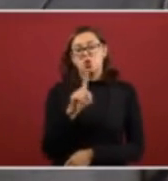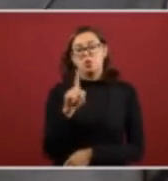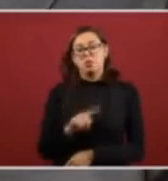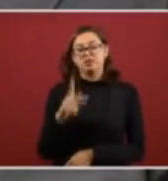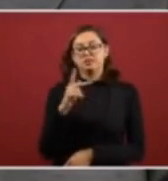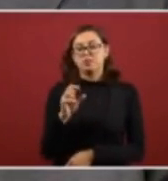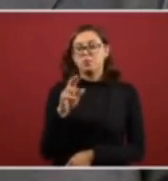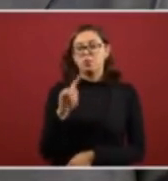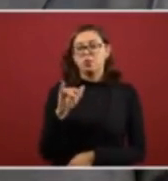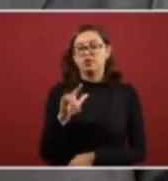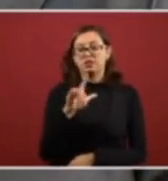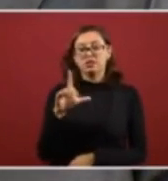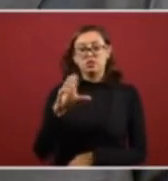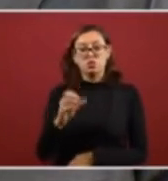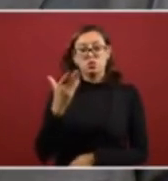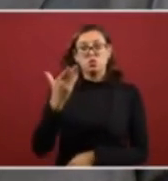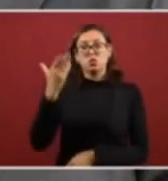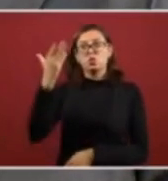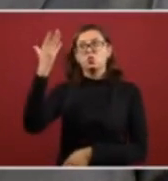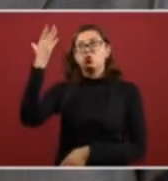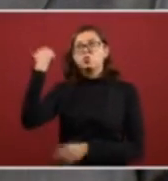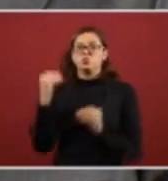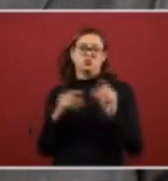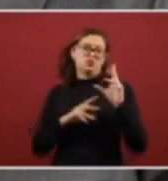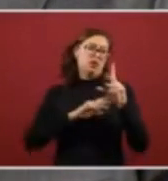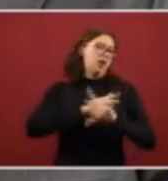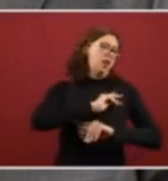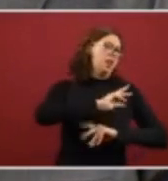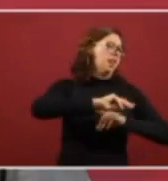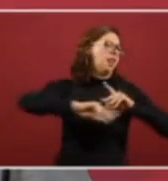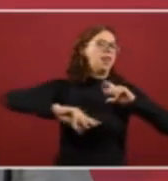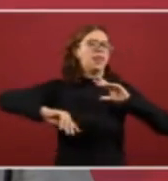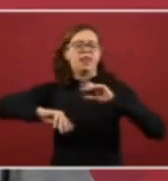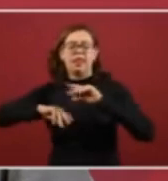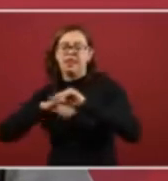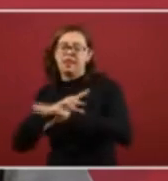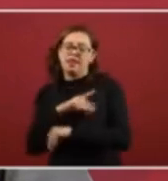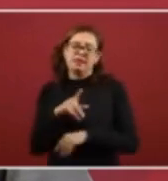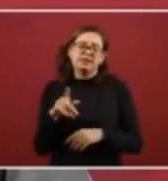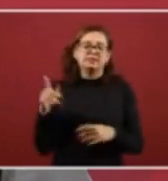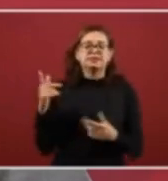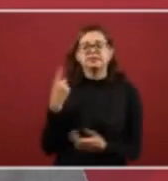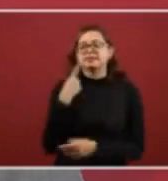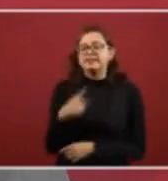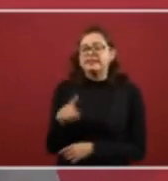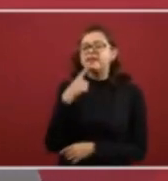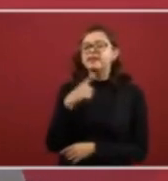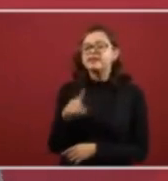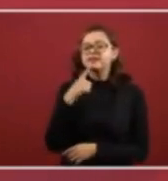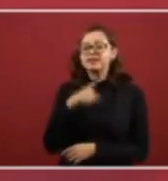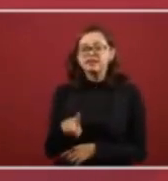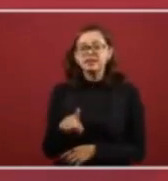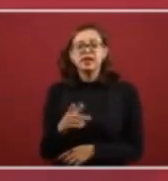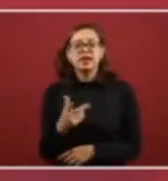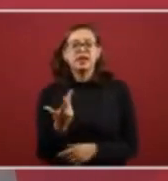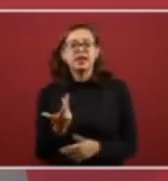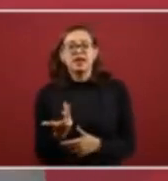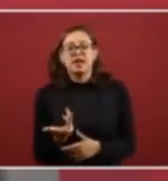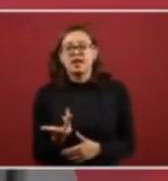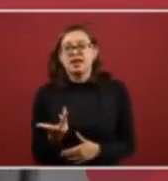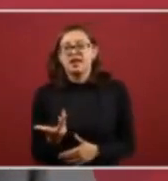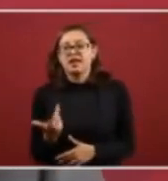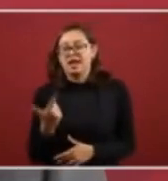in the time of Lopez Portillo, because they accused him. There was lots of